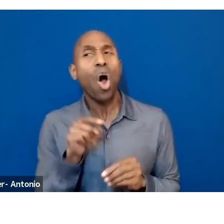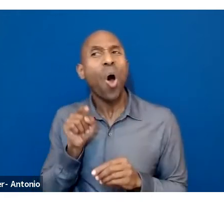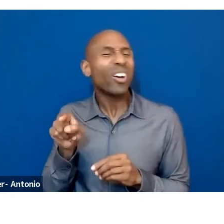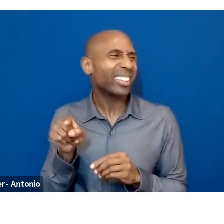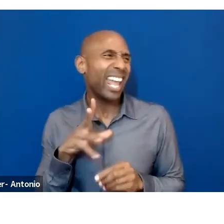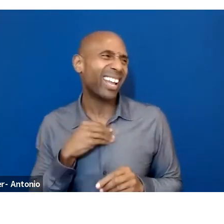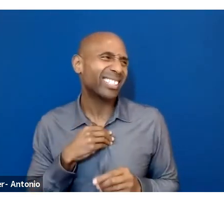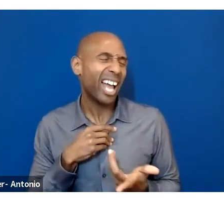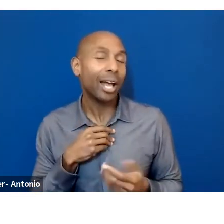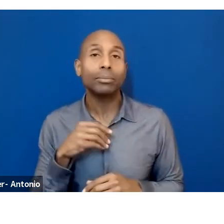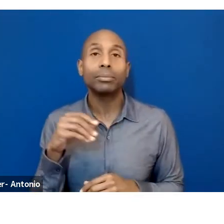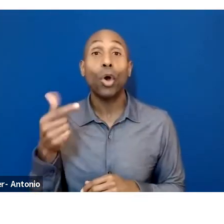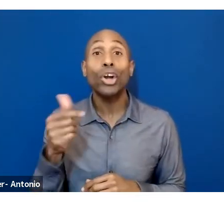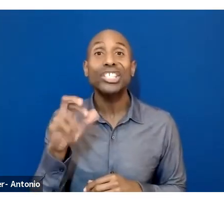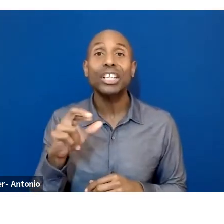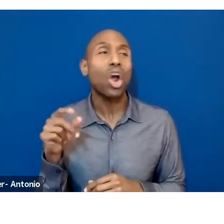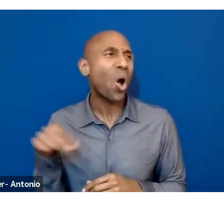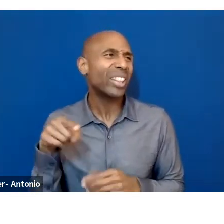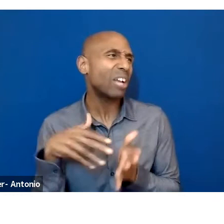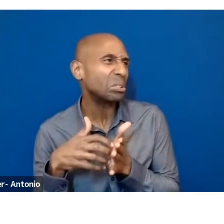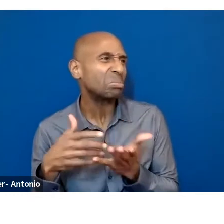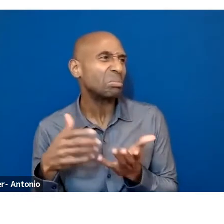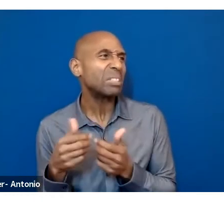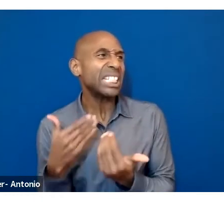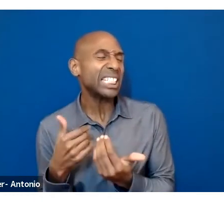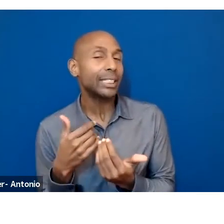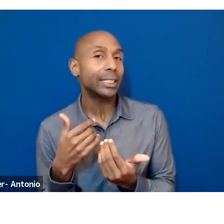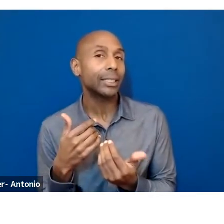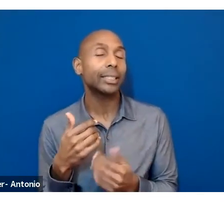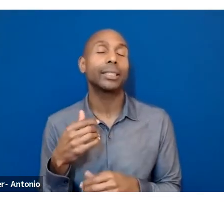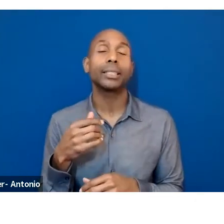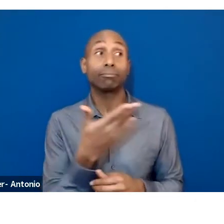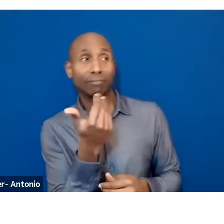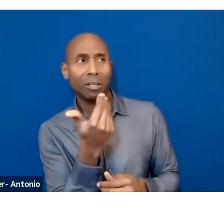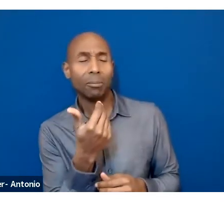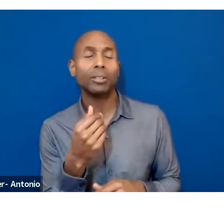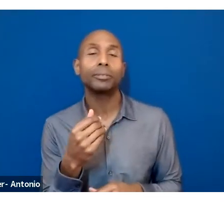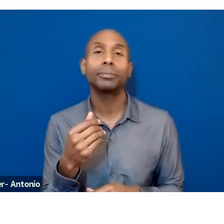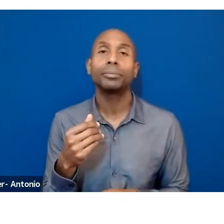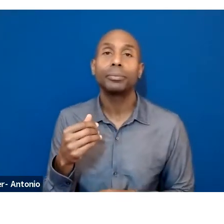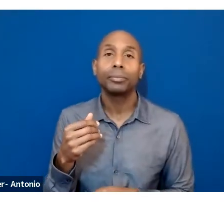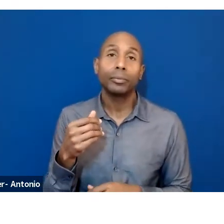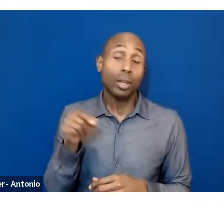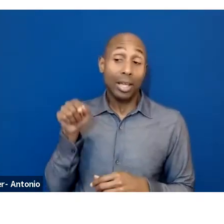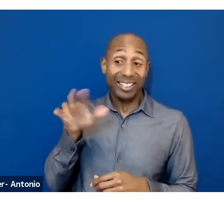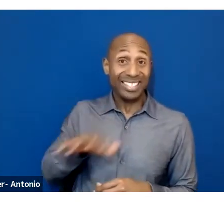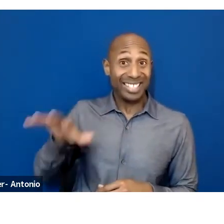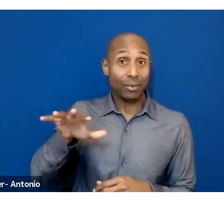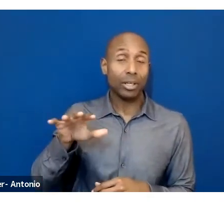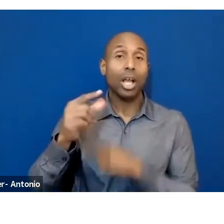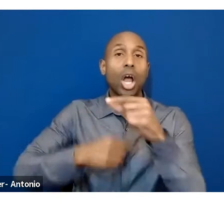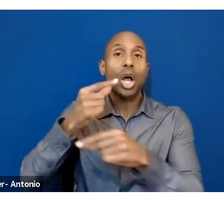reason that we see so much apparel manufacturing being done in what we know of as the global South is not